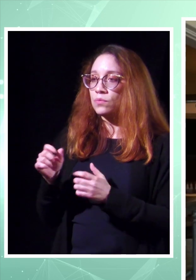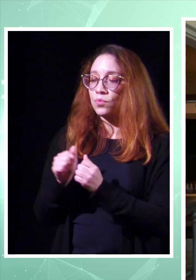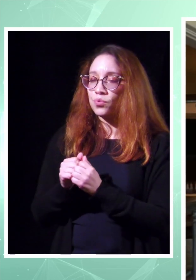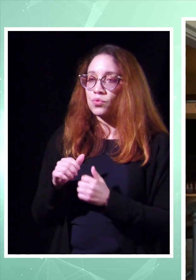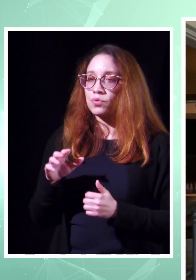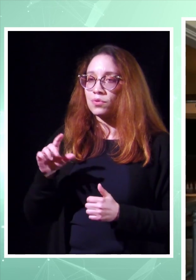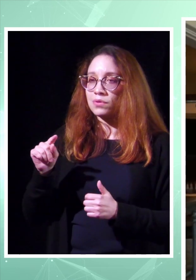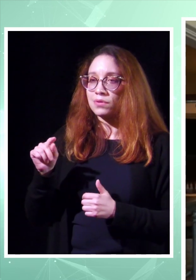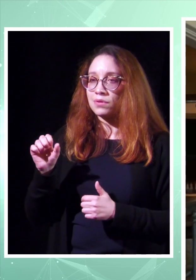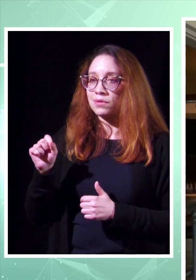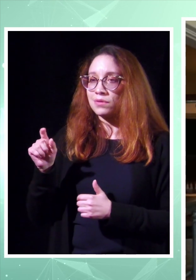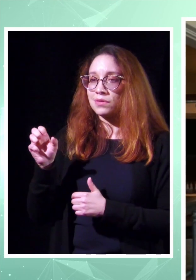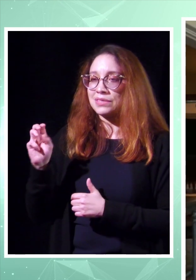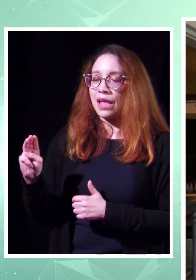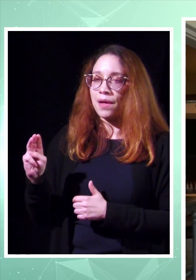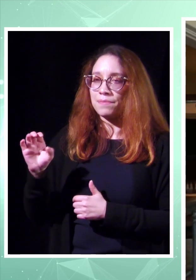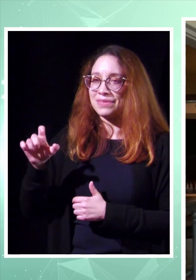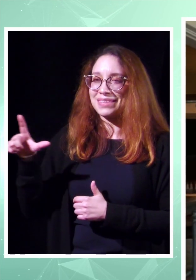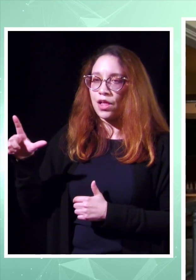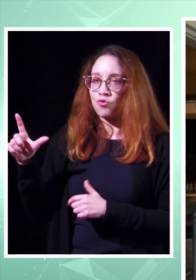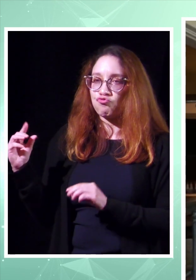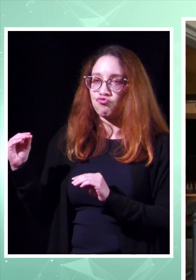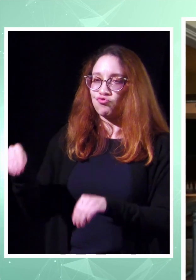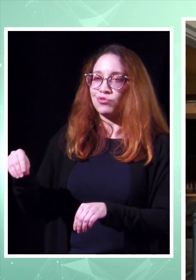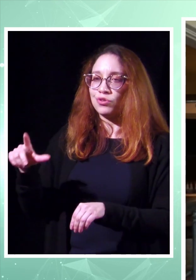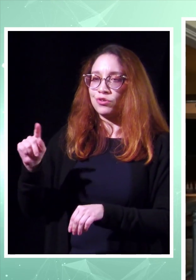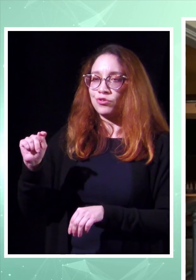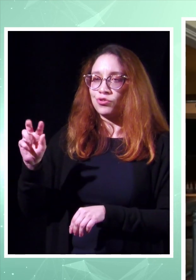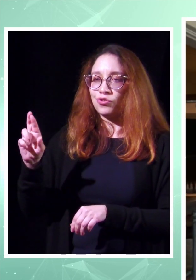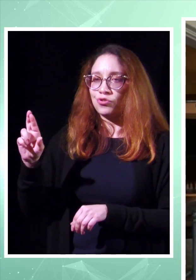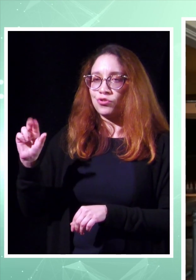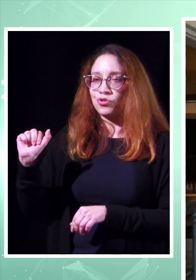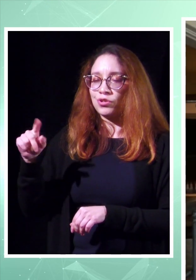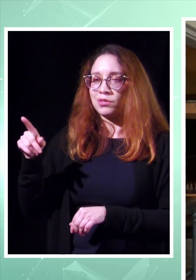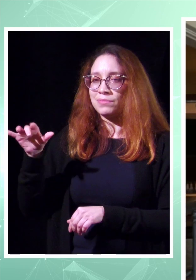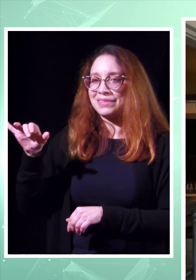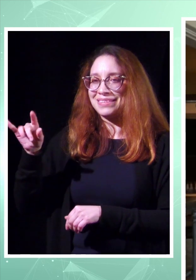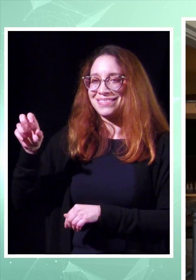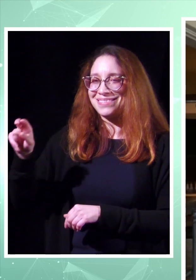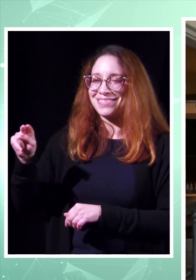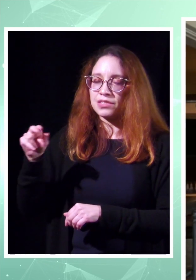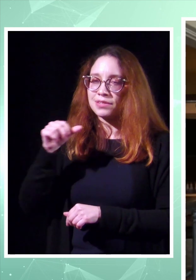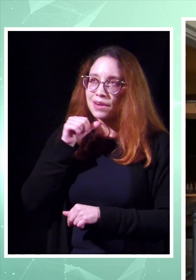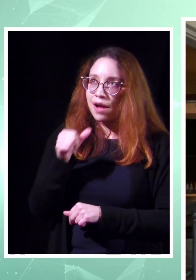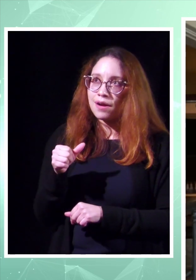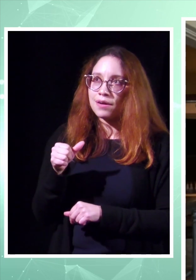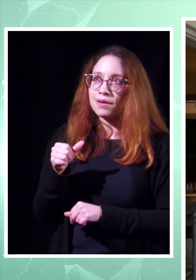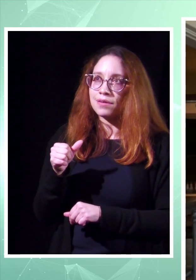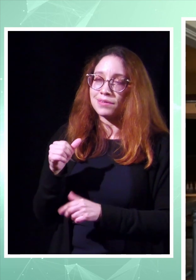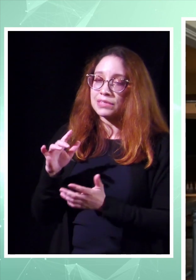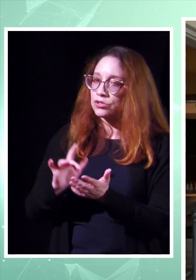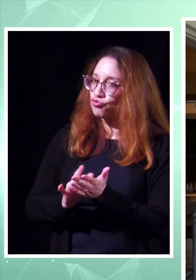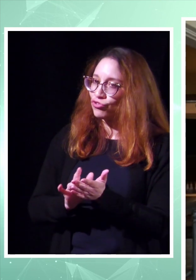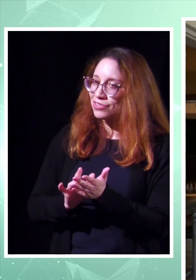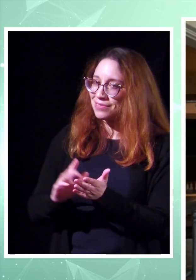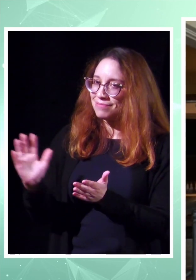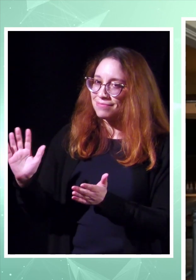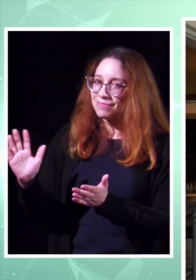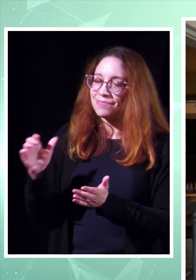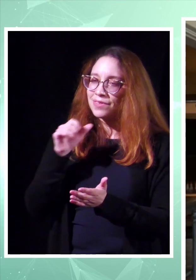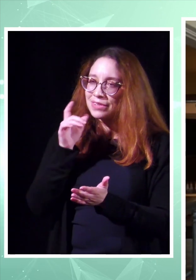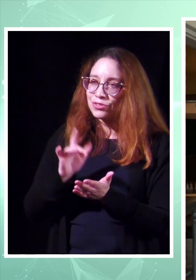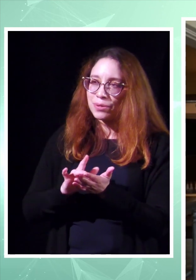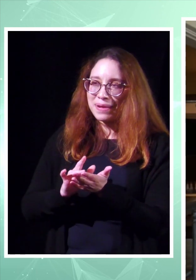with stem cell transplantation. And stem cell transplantation is not a drug. It's not